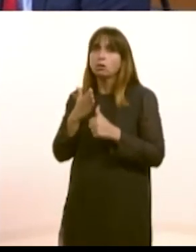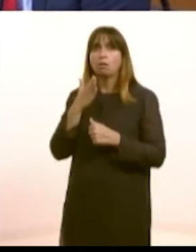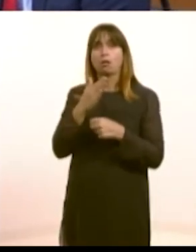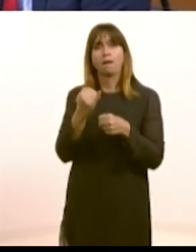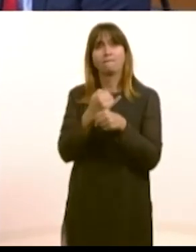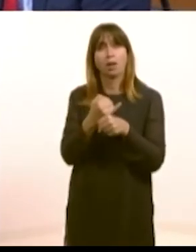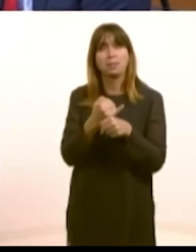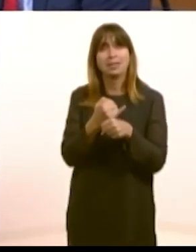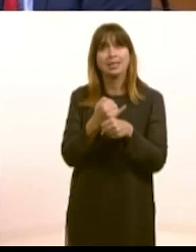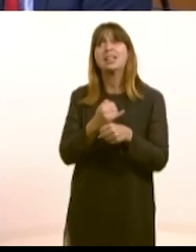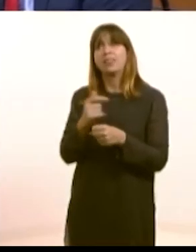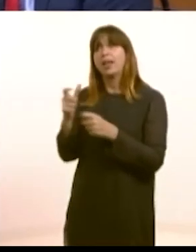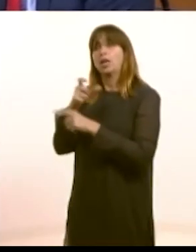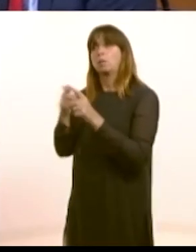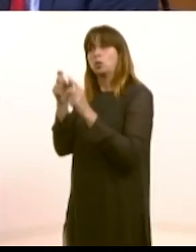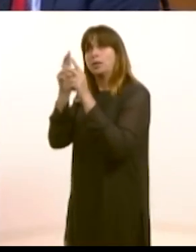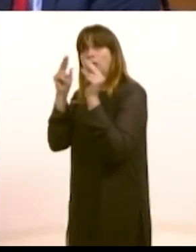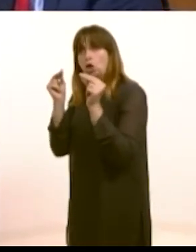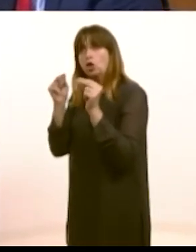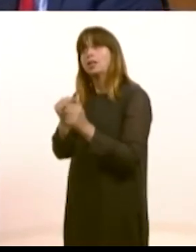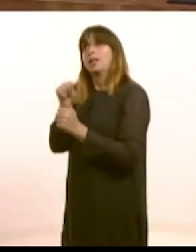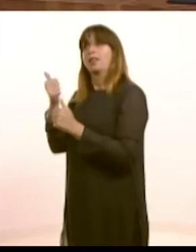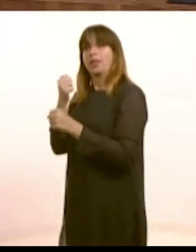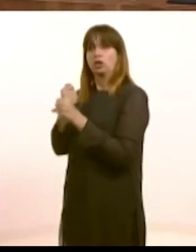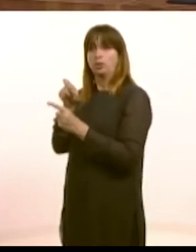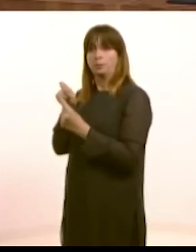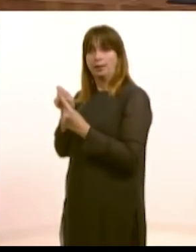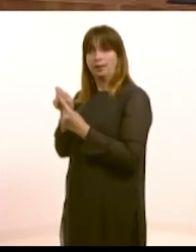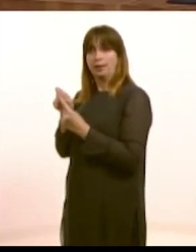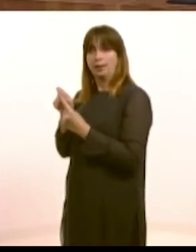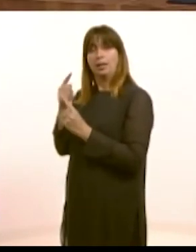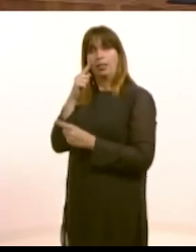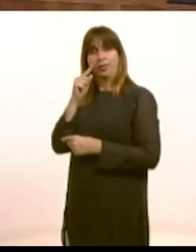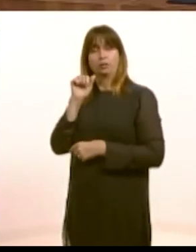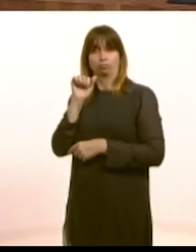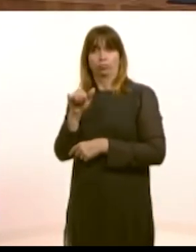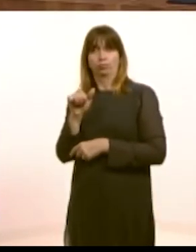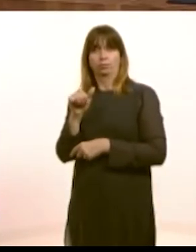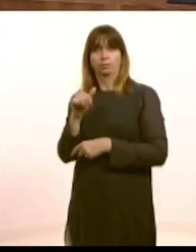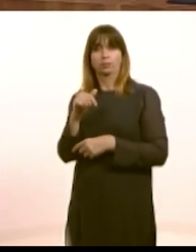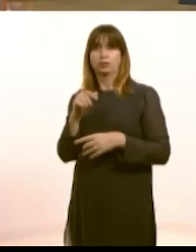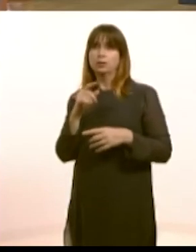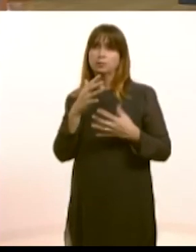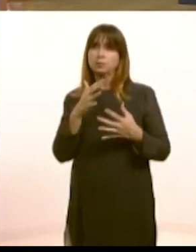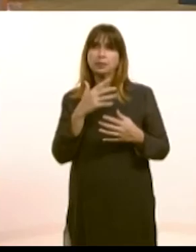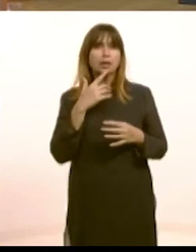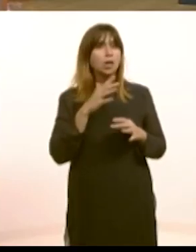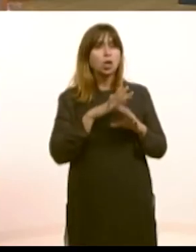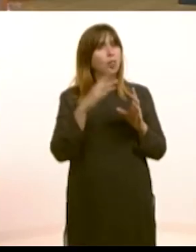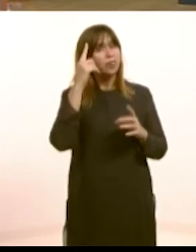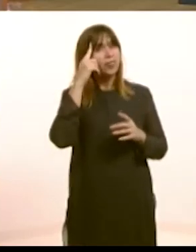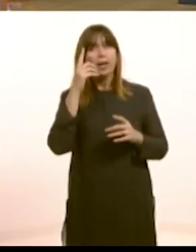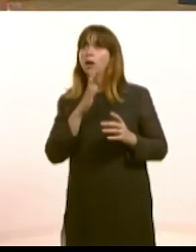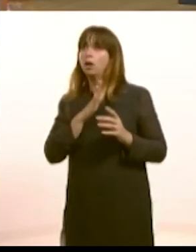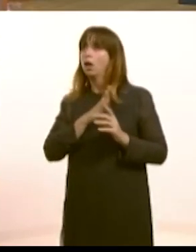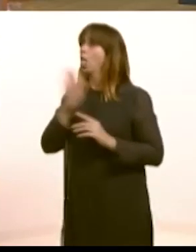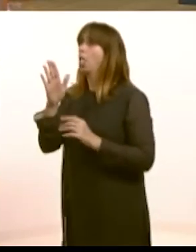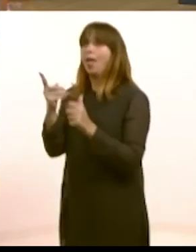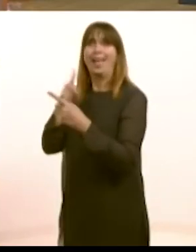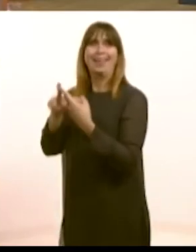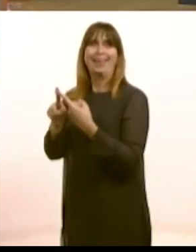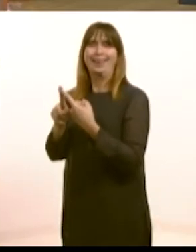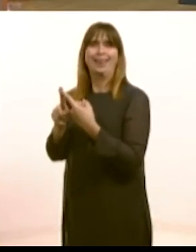nurse, and then to think about the GP. And it's quite right to say to people, don't default to the A&E department first or